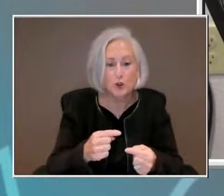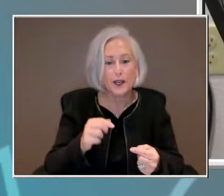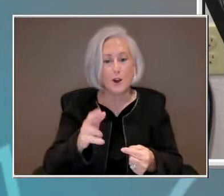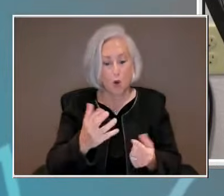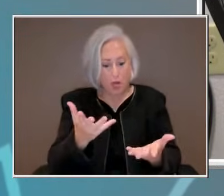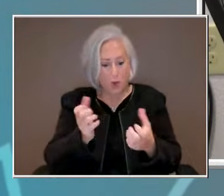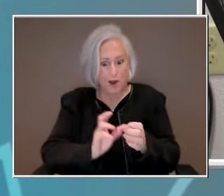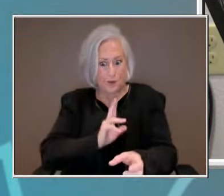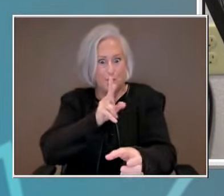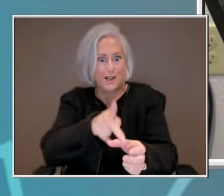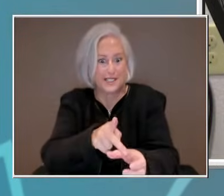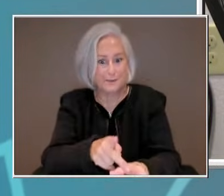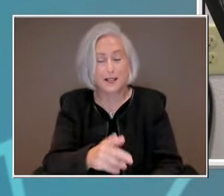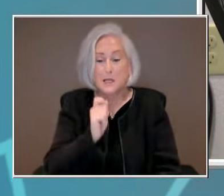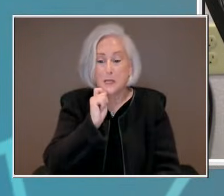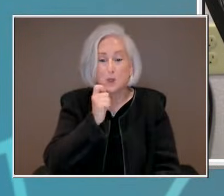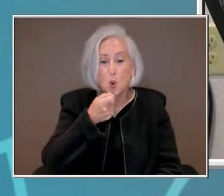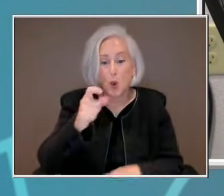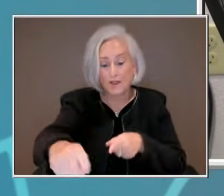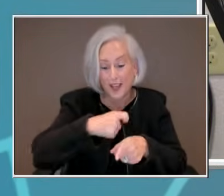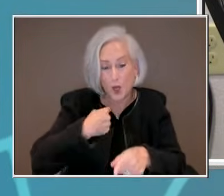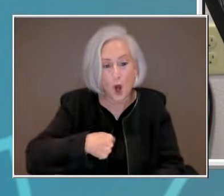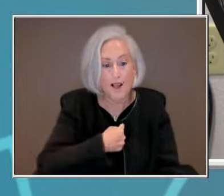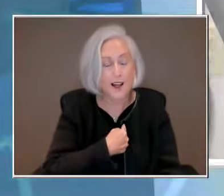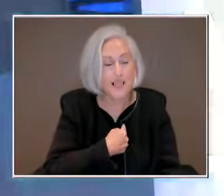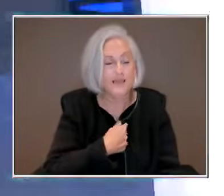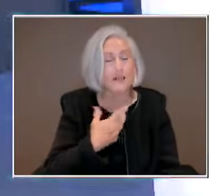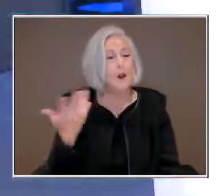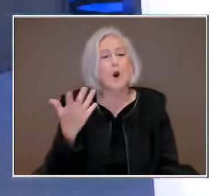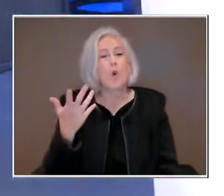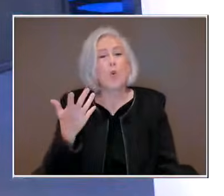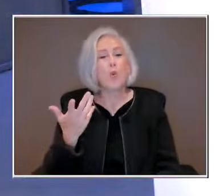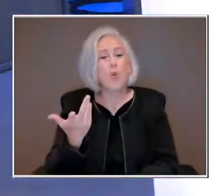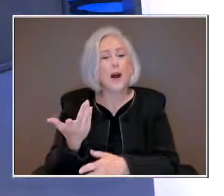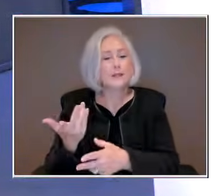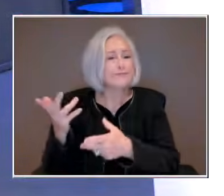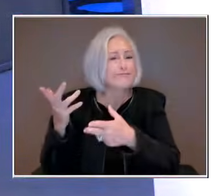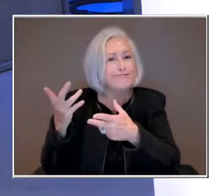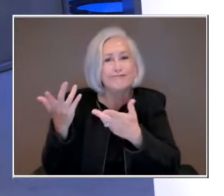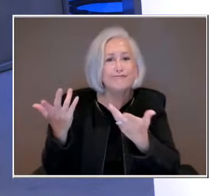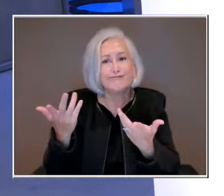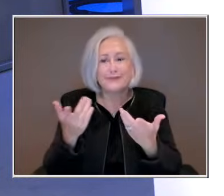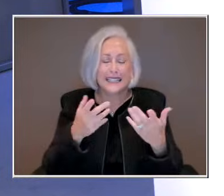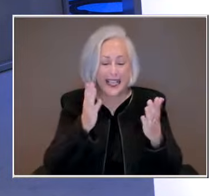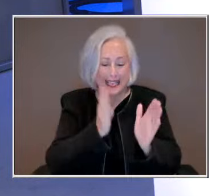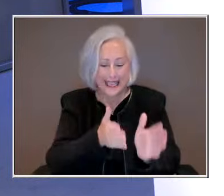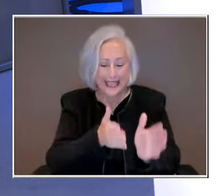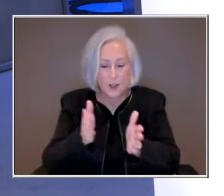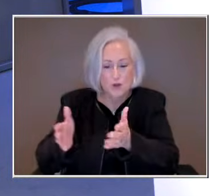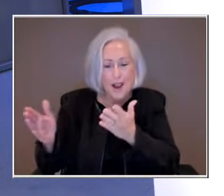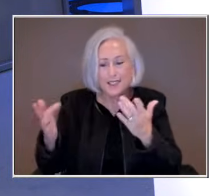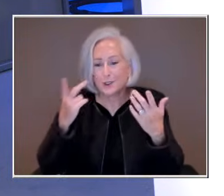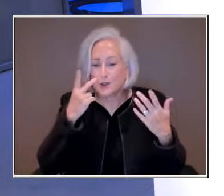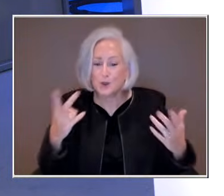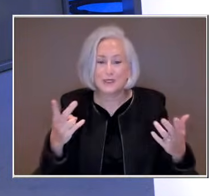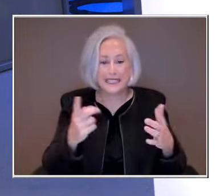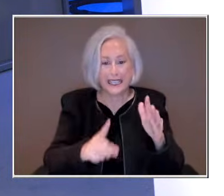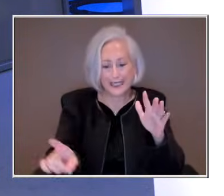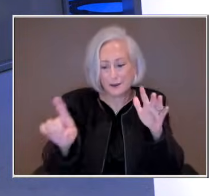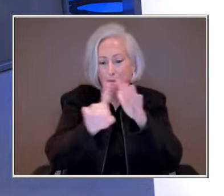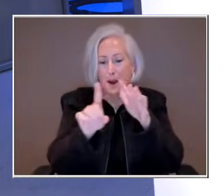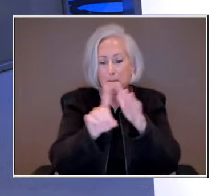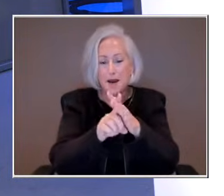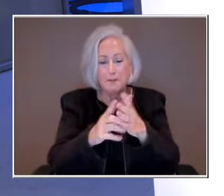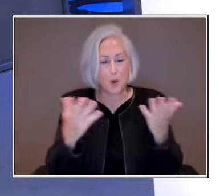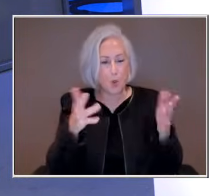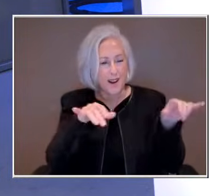that. What trends do you notice and have you been noticing in your participants with what are the common traits they